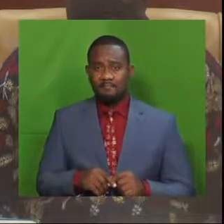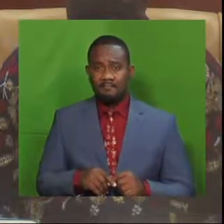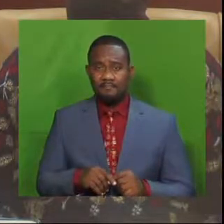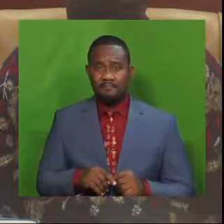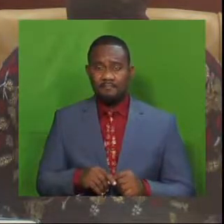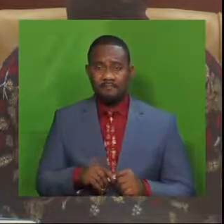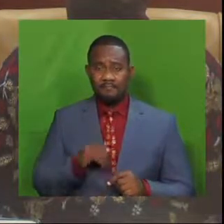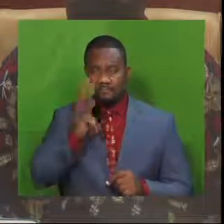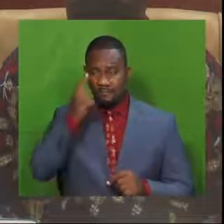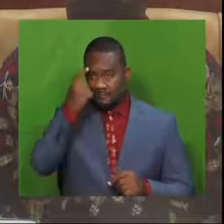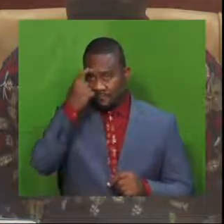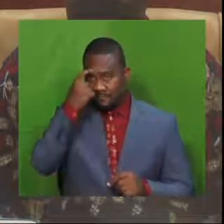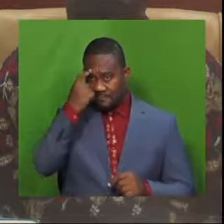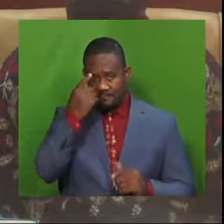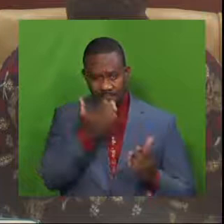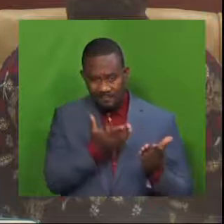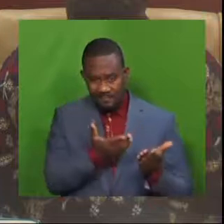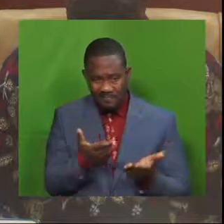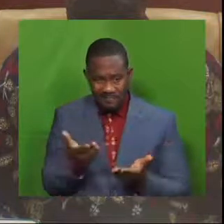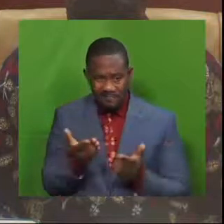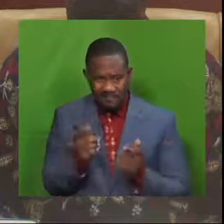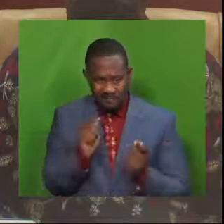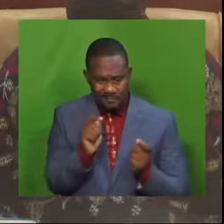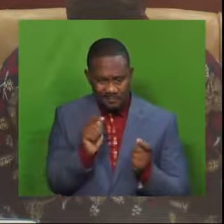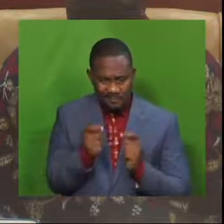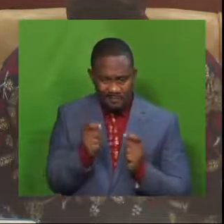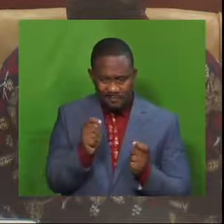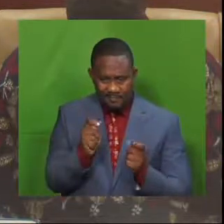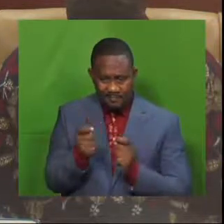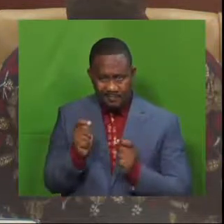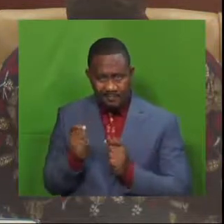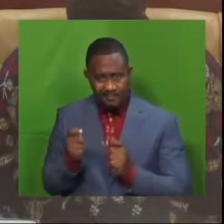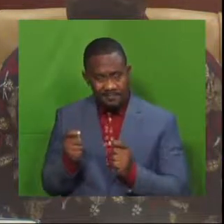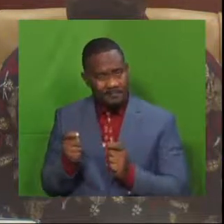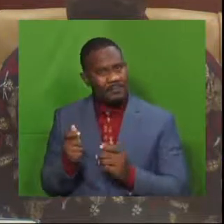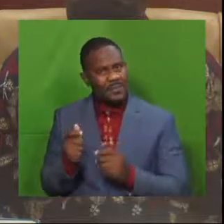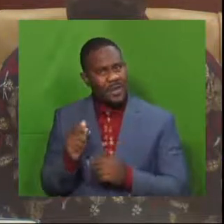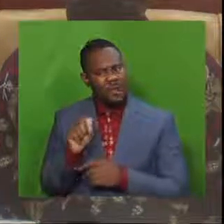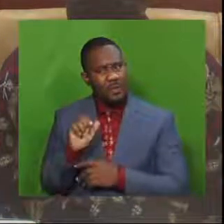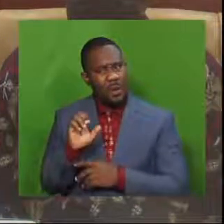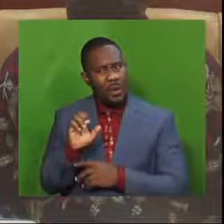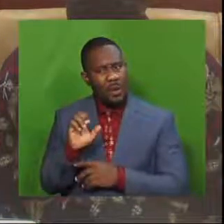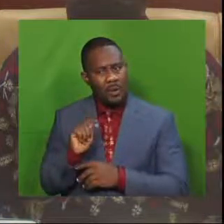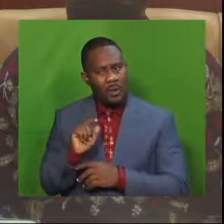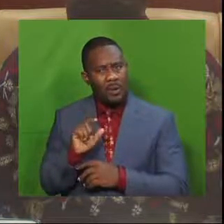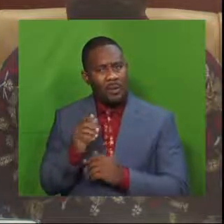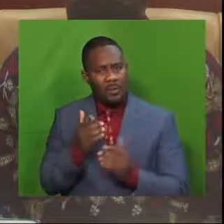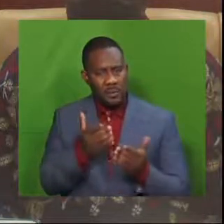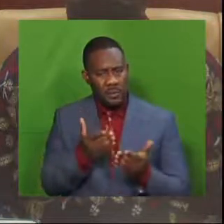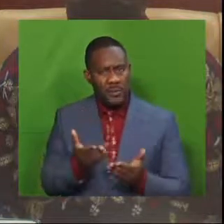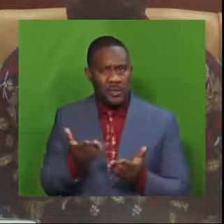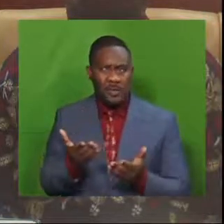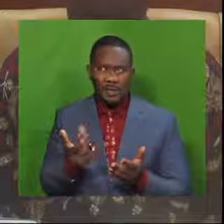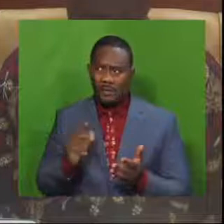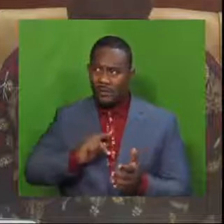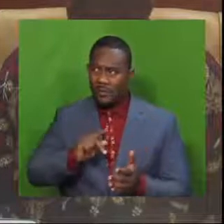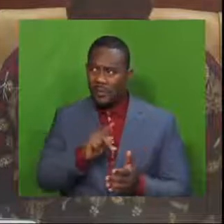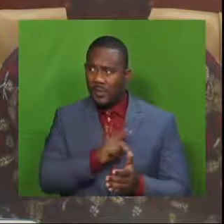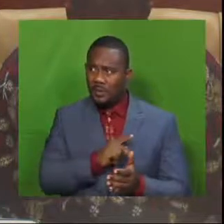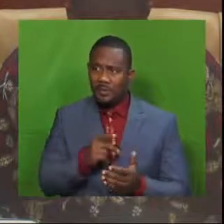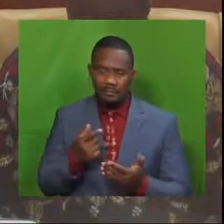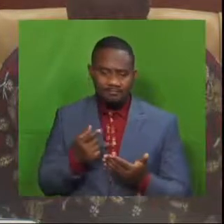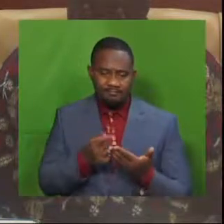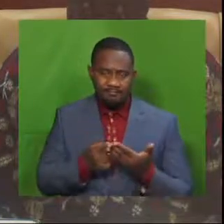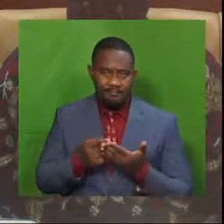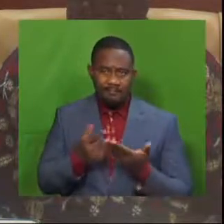government bringing amendments in connection with those acts to the House so that we do the needful? A case in point